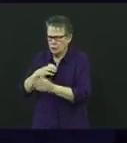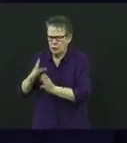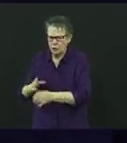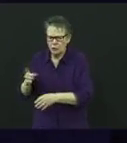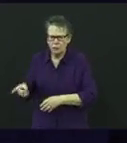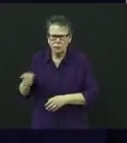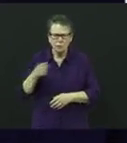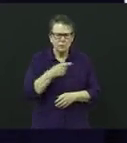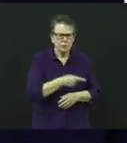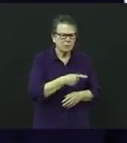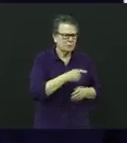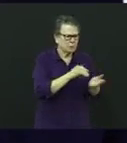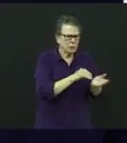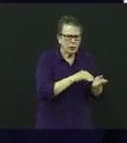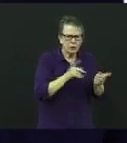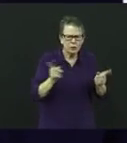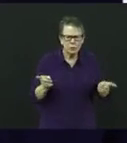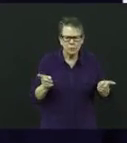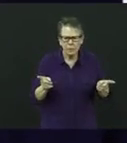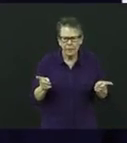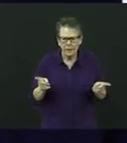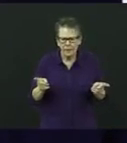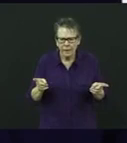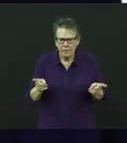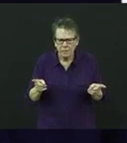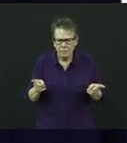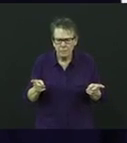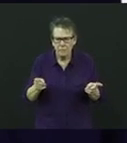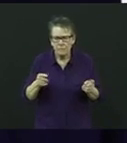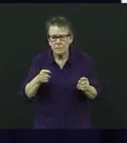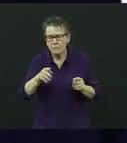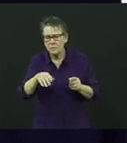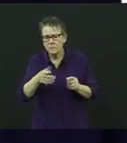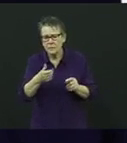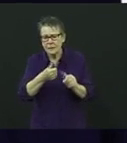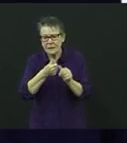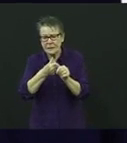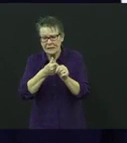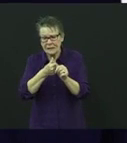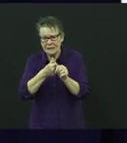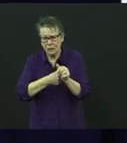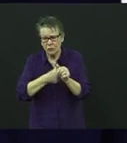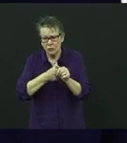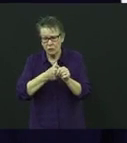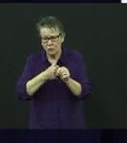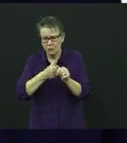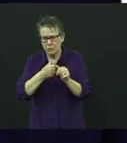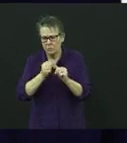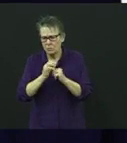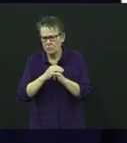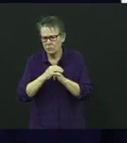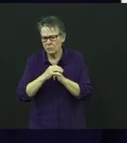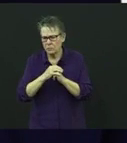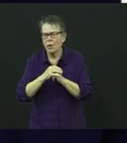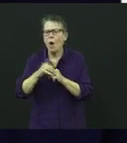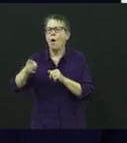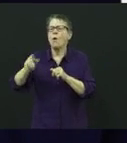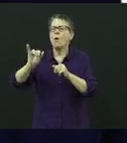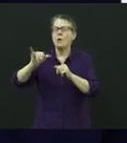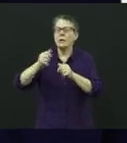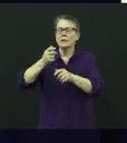hospital. We've identified the number of staff, the number of RNs, the number of aides, the number of pharmacists. We've separated